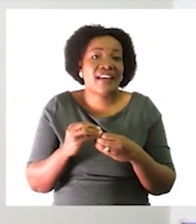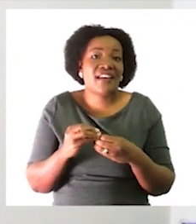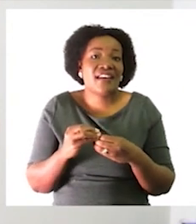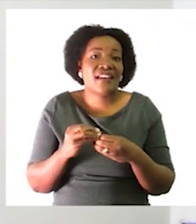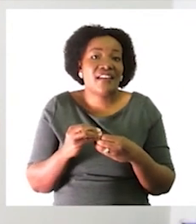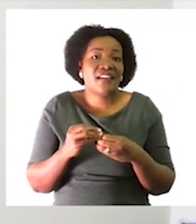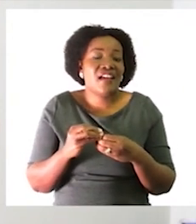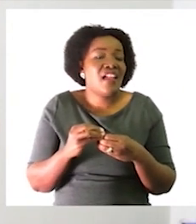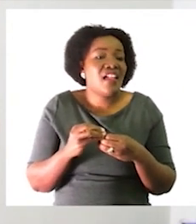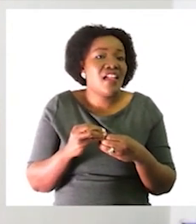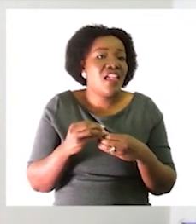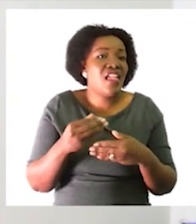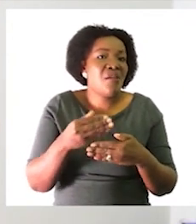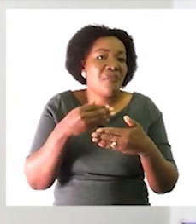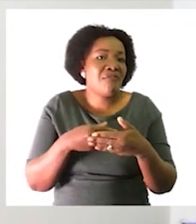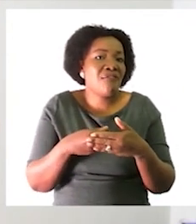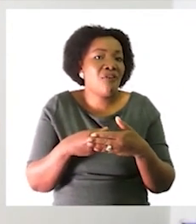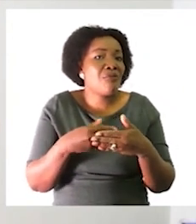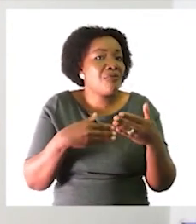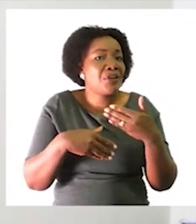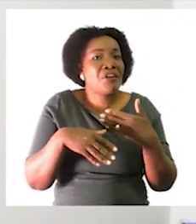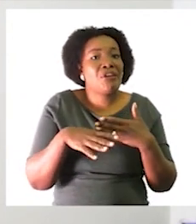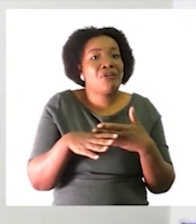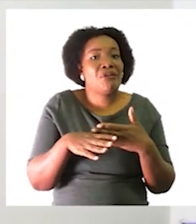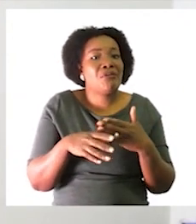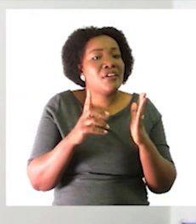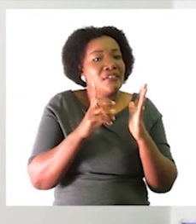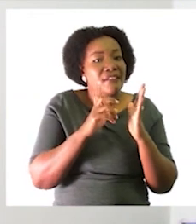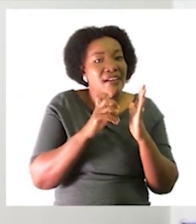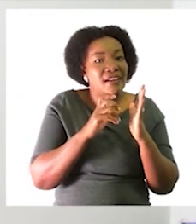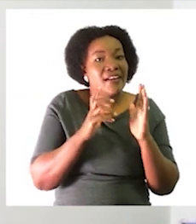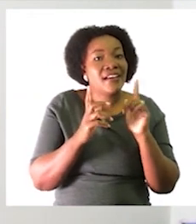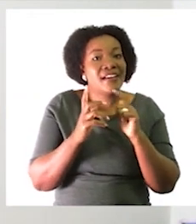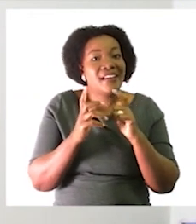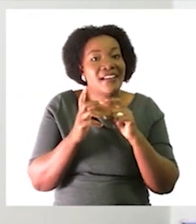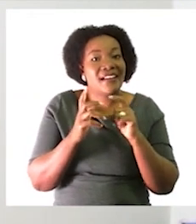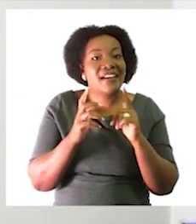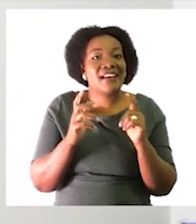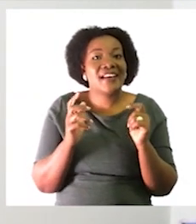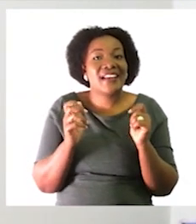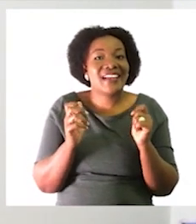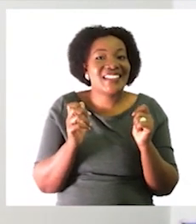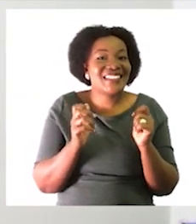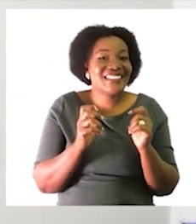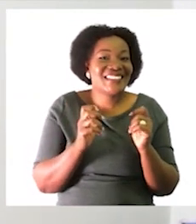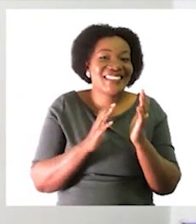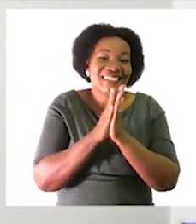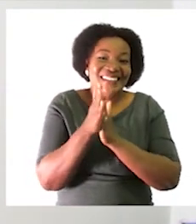And before we go, we would like quickly to sanitize our hands as well again.